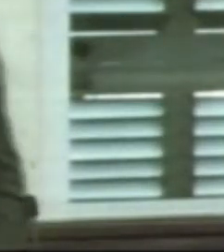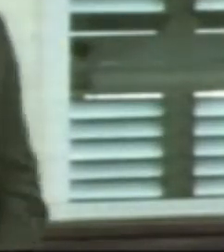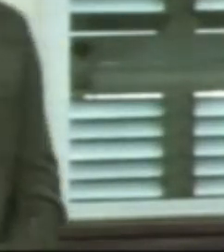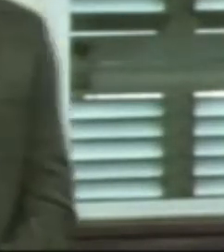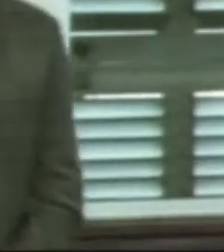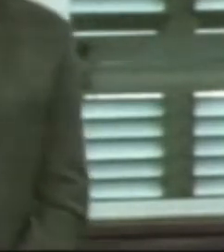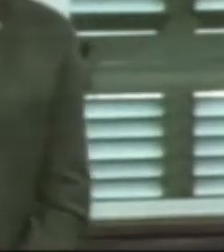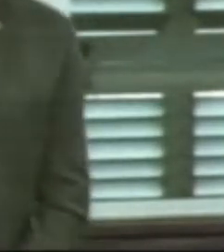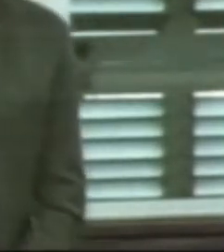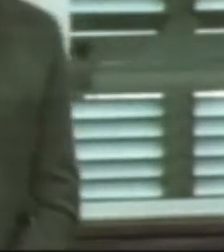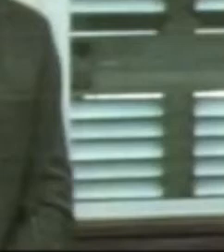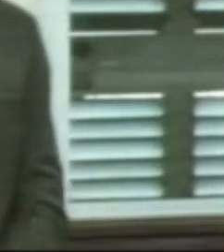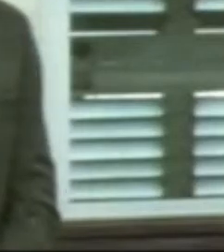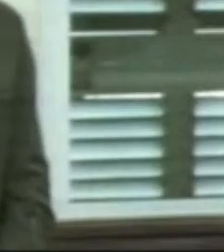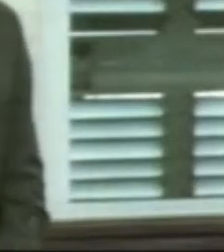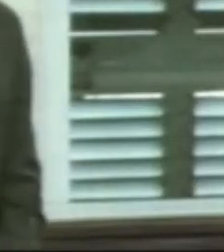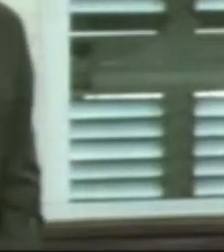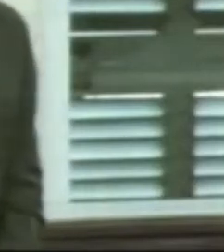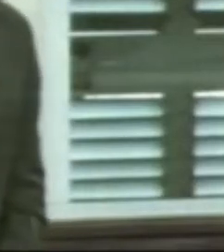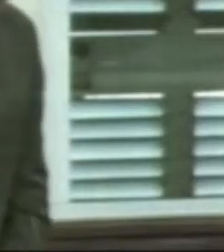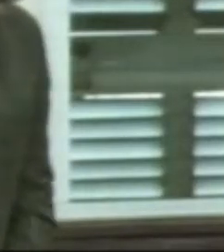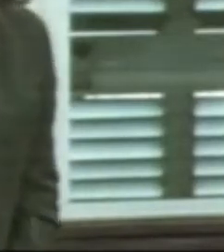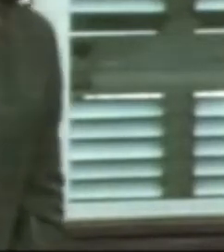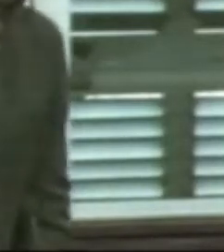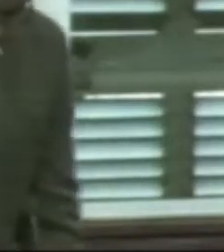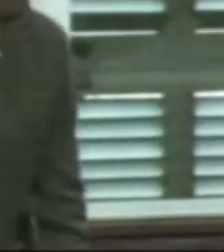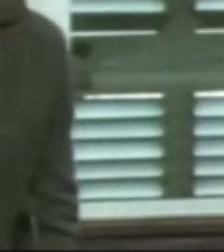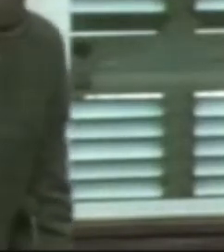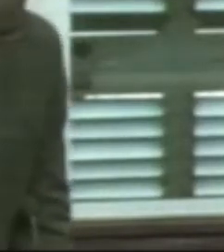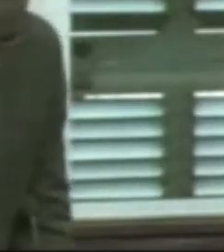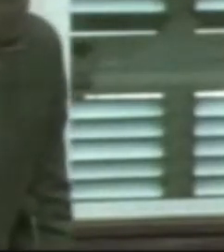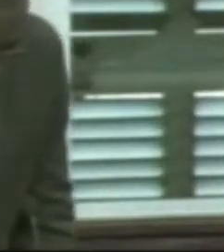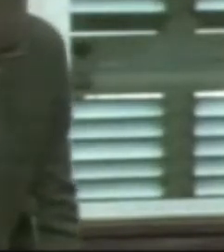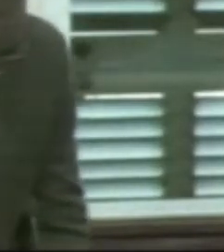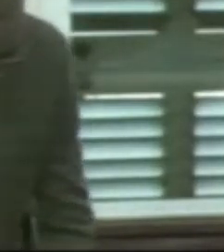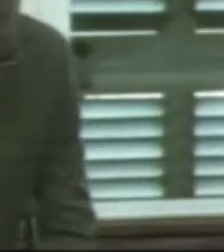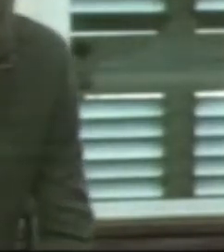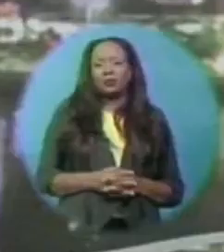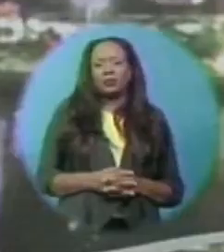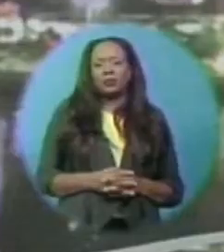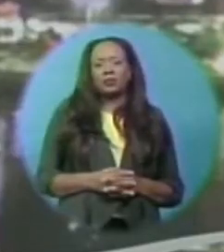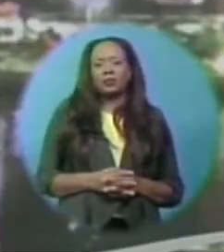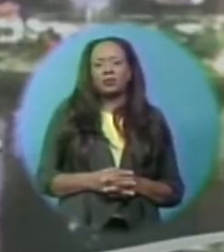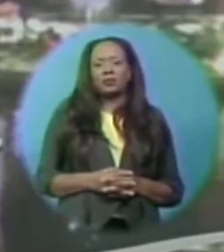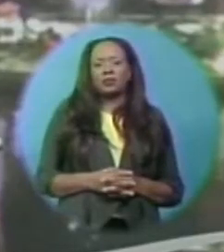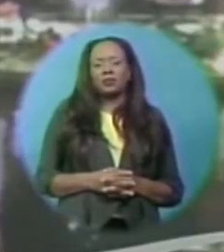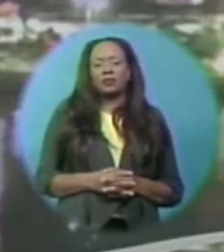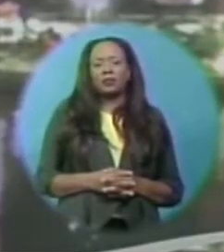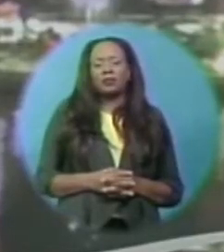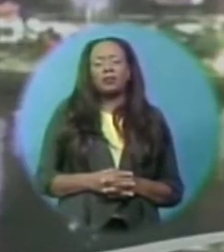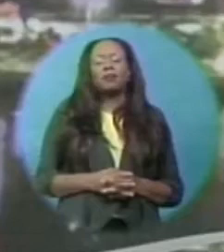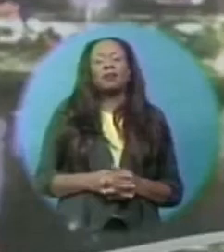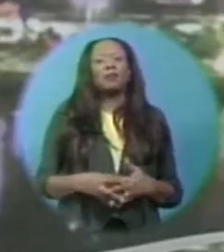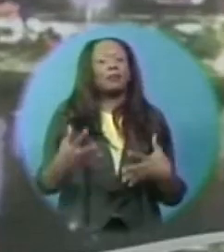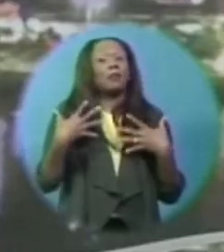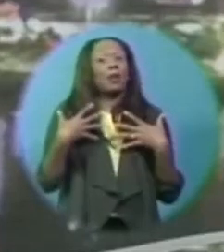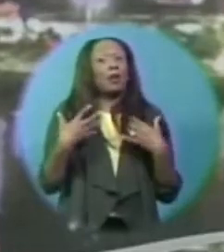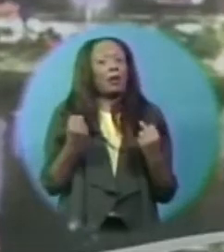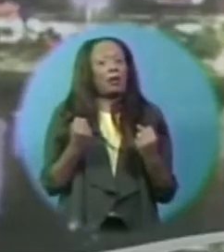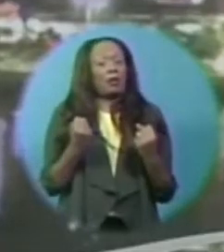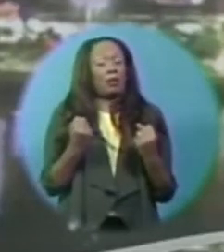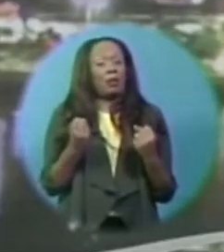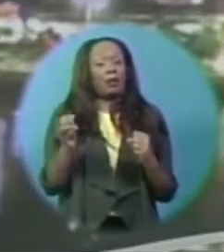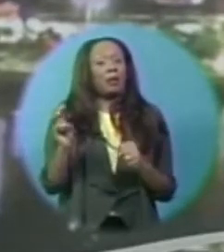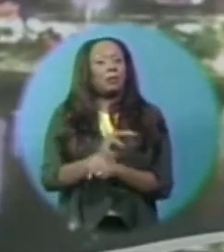a lot more revenue, and something certainly that would help with the development of our country. In other news now, the